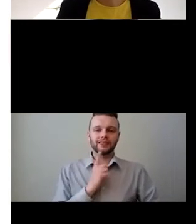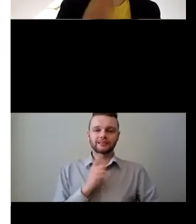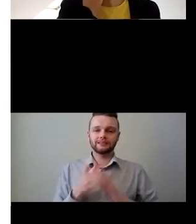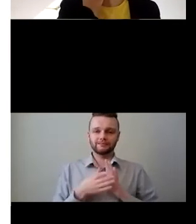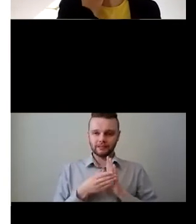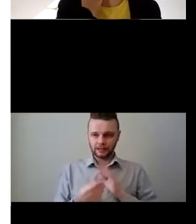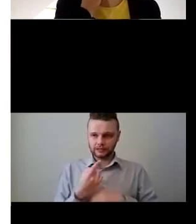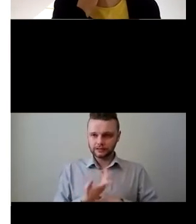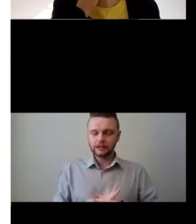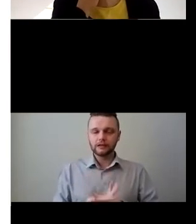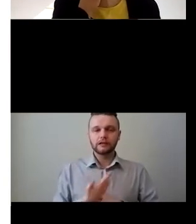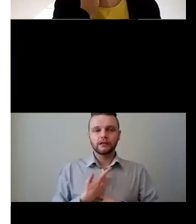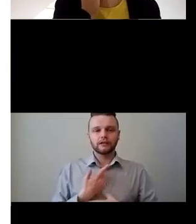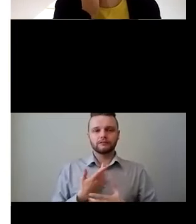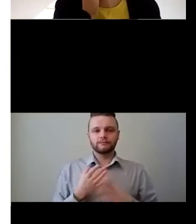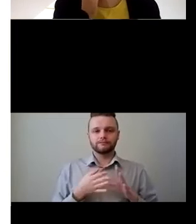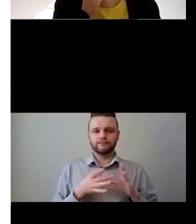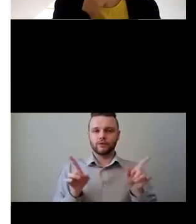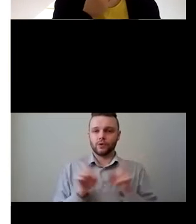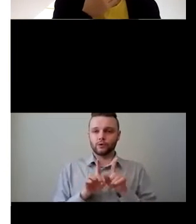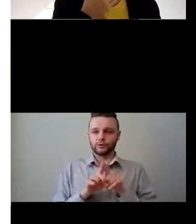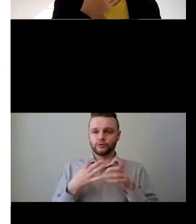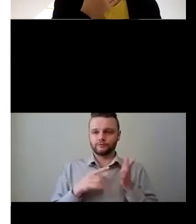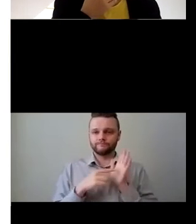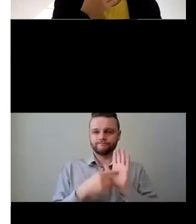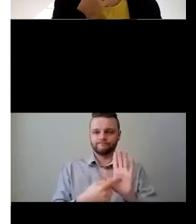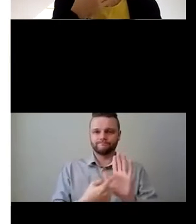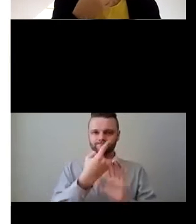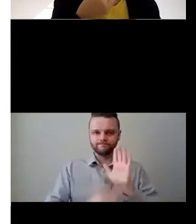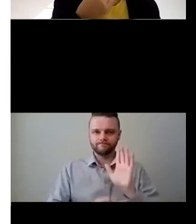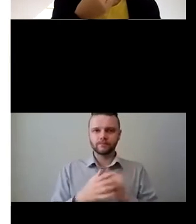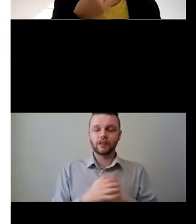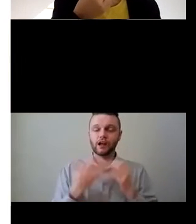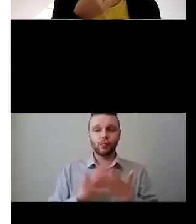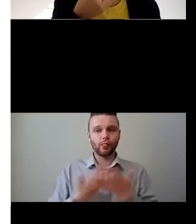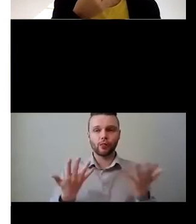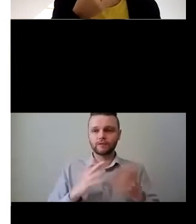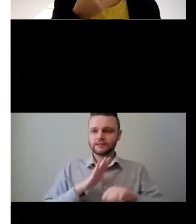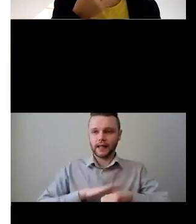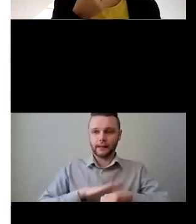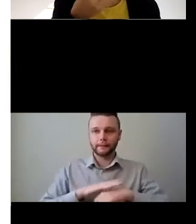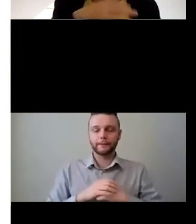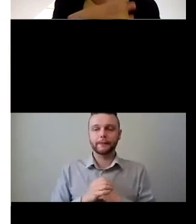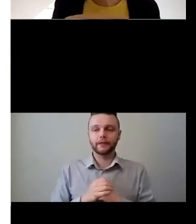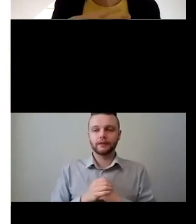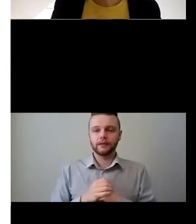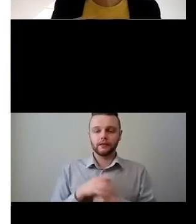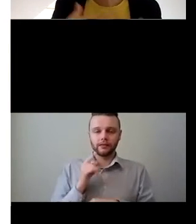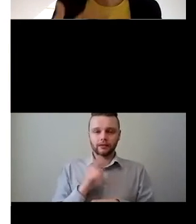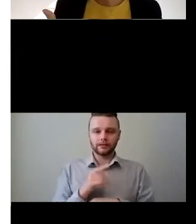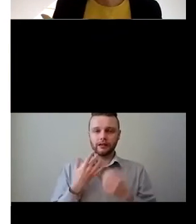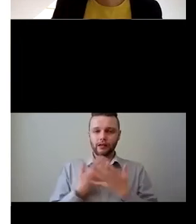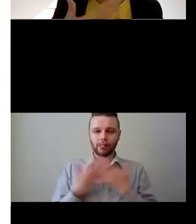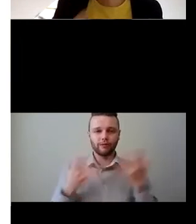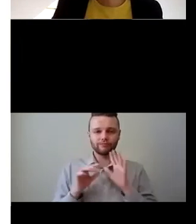this connection, I just need to also highlight that a lot of times there's a lot of problems